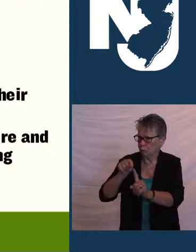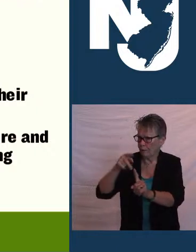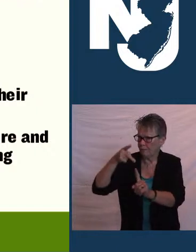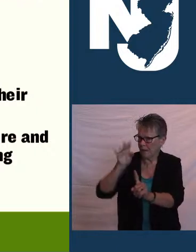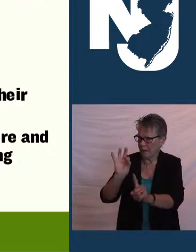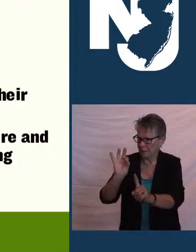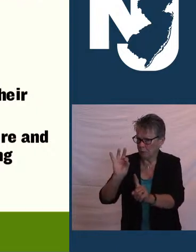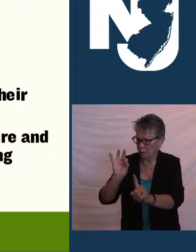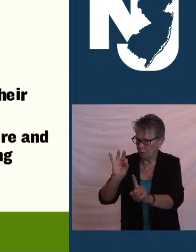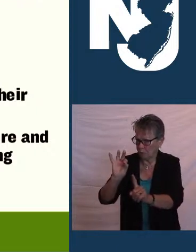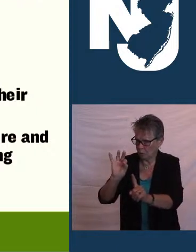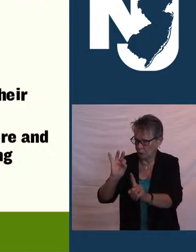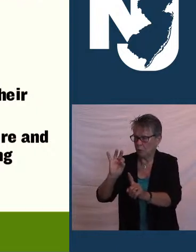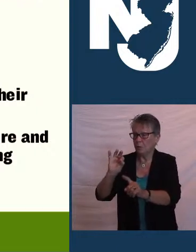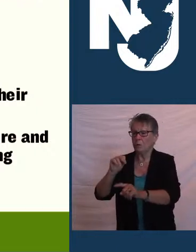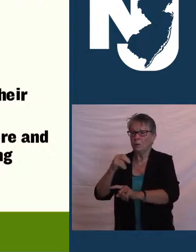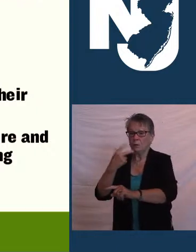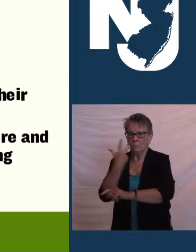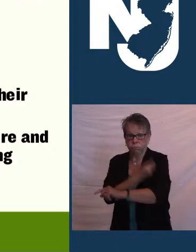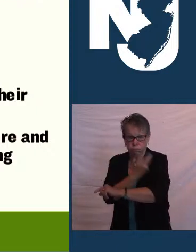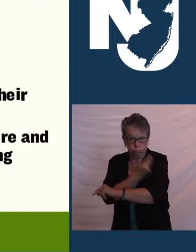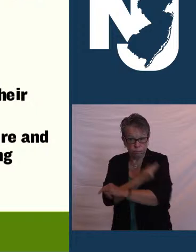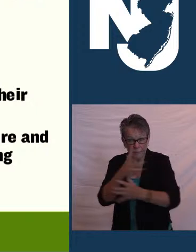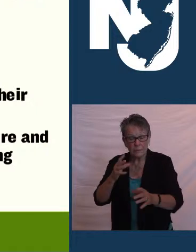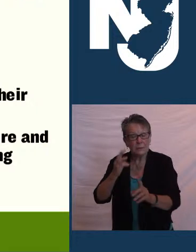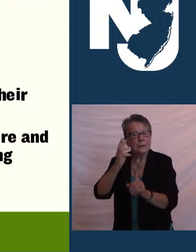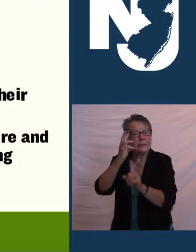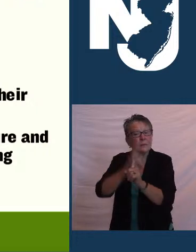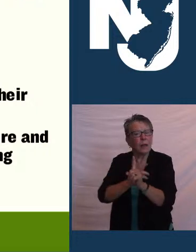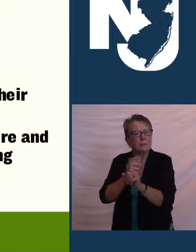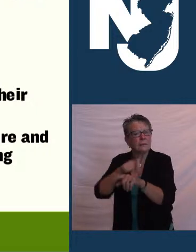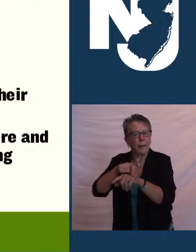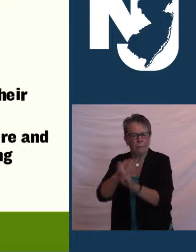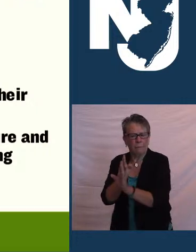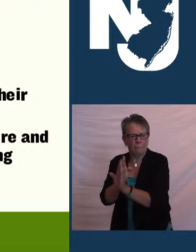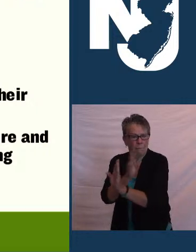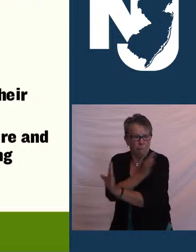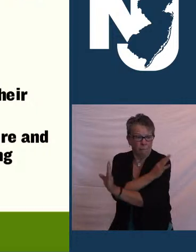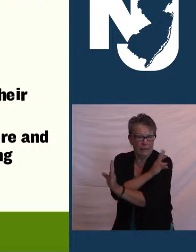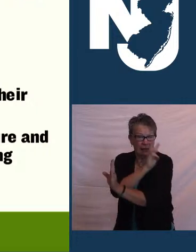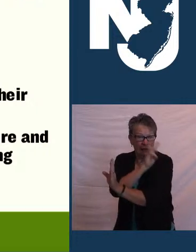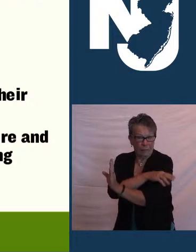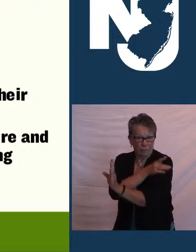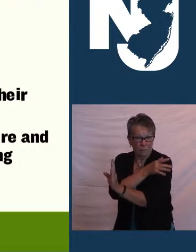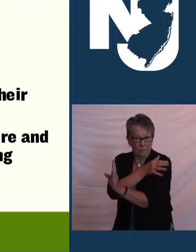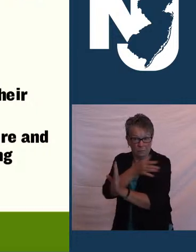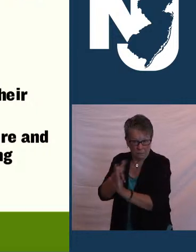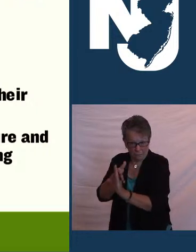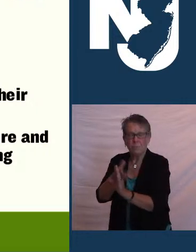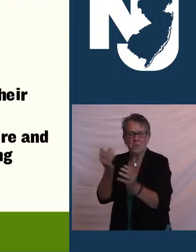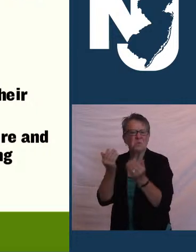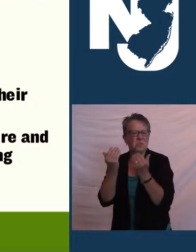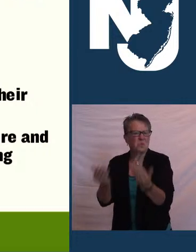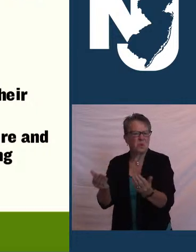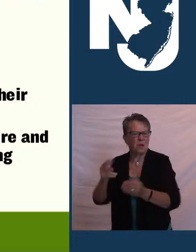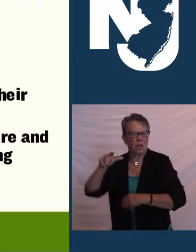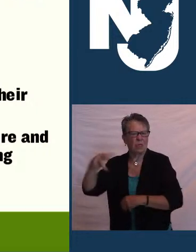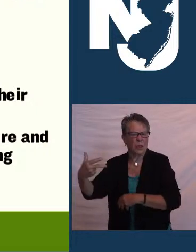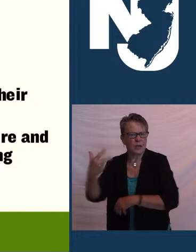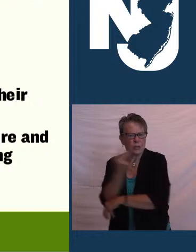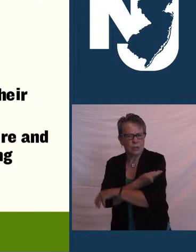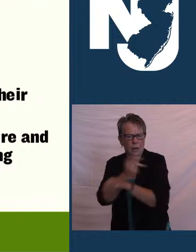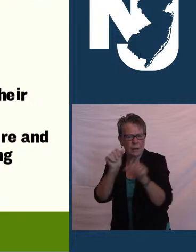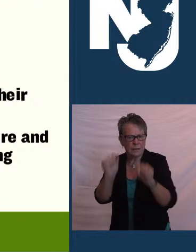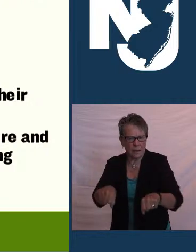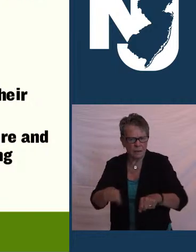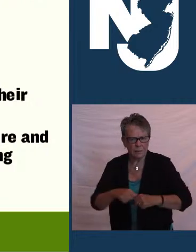are now eligible for a booster, as are individuals living in a long-term care center who receive Pfizer. Additionally,